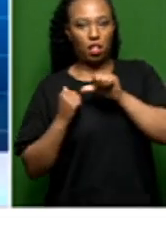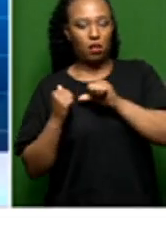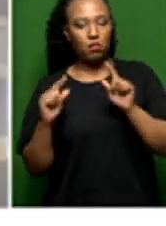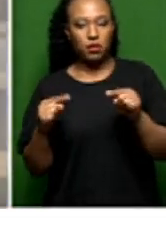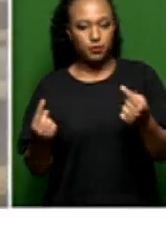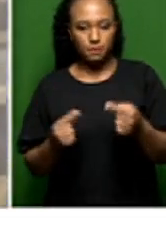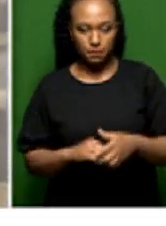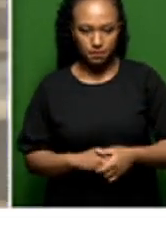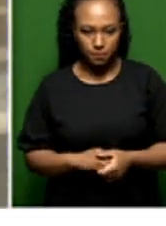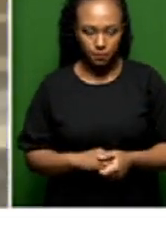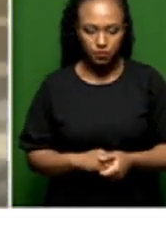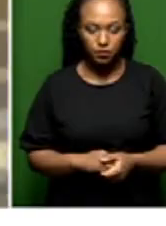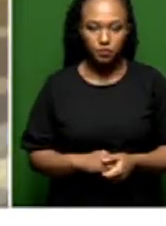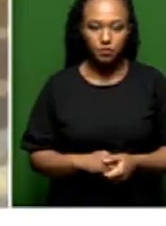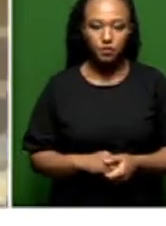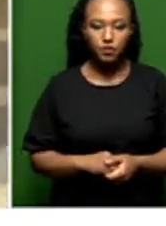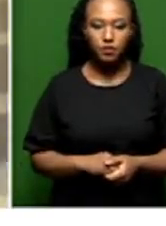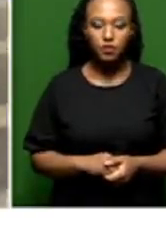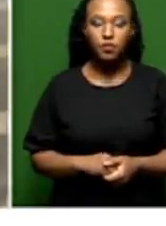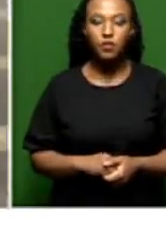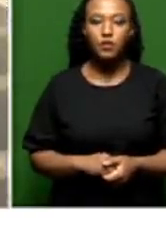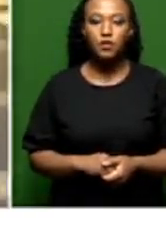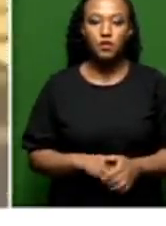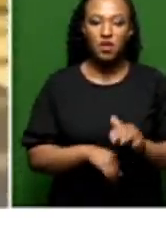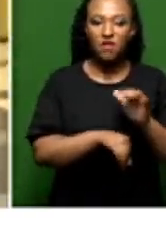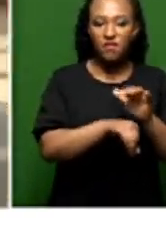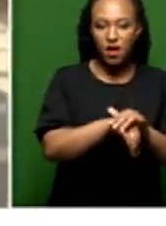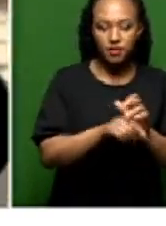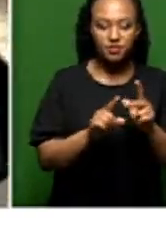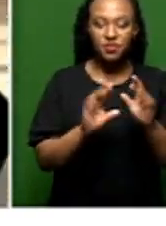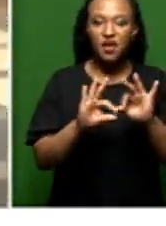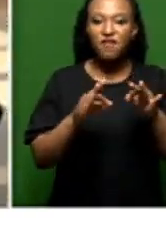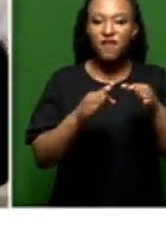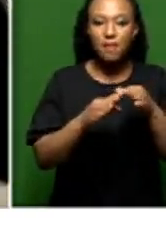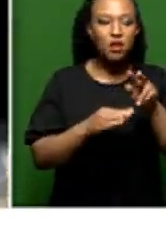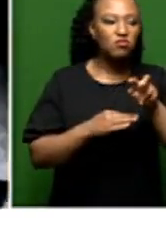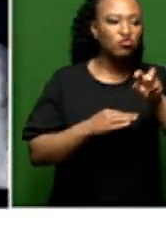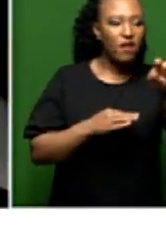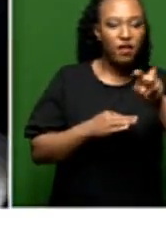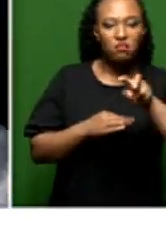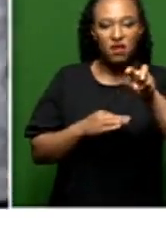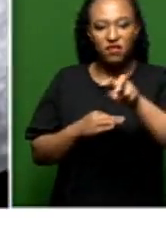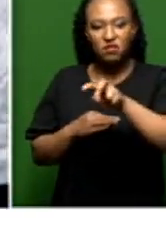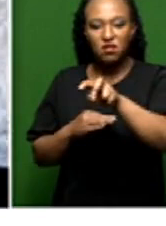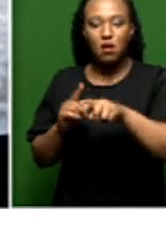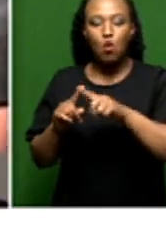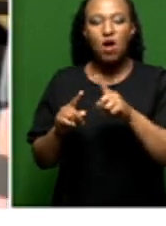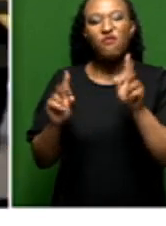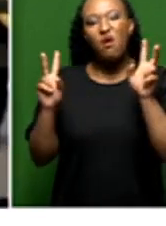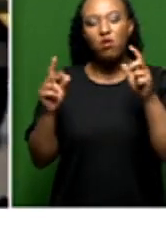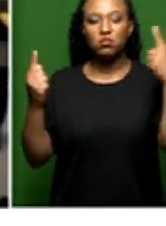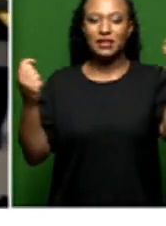shape, or form. So, as families and friends crisscross the country to gather in large numbers to mark